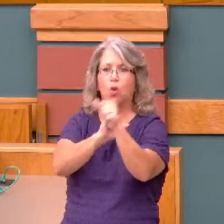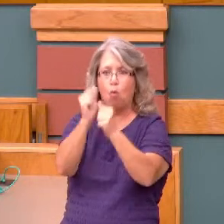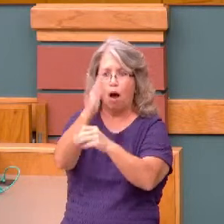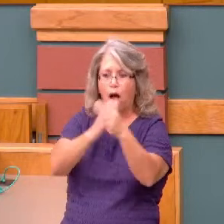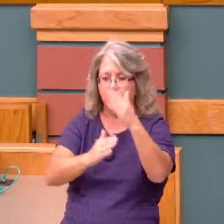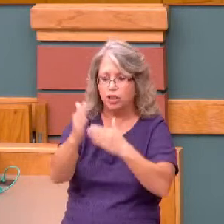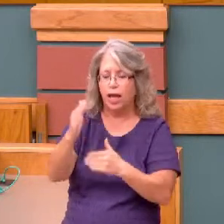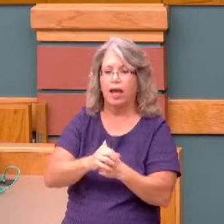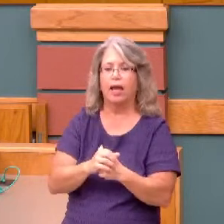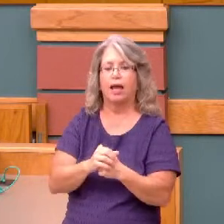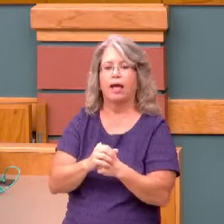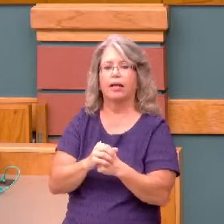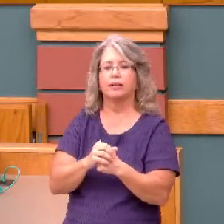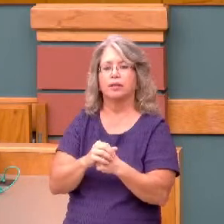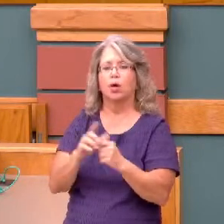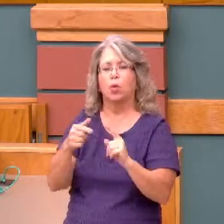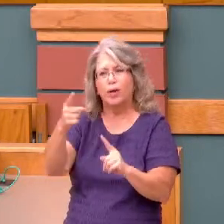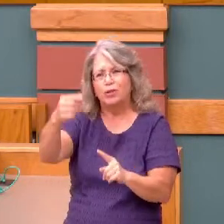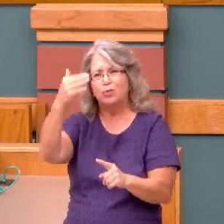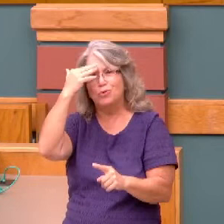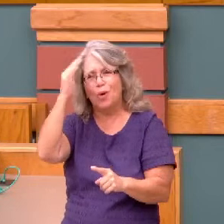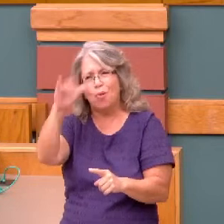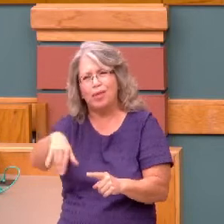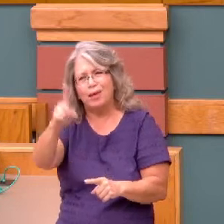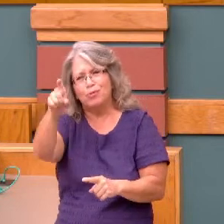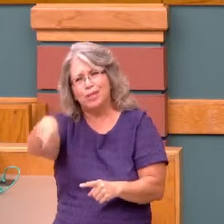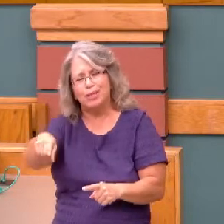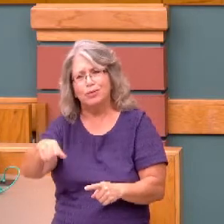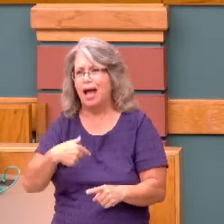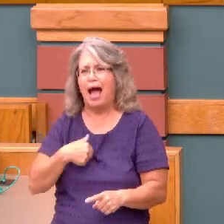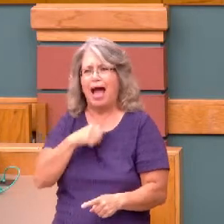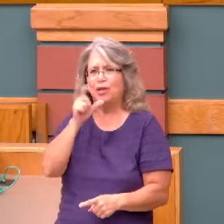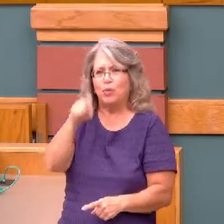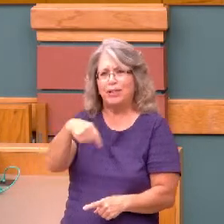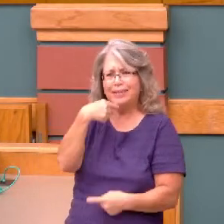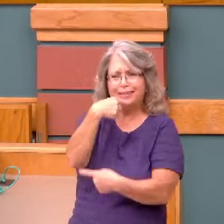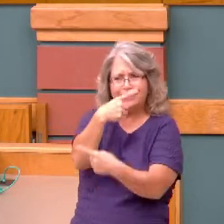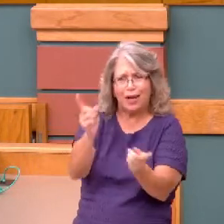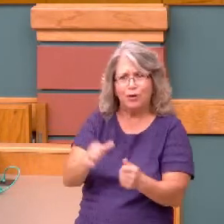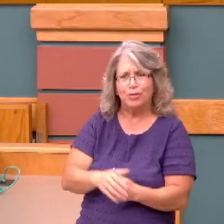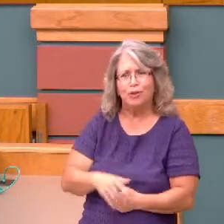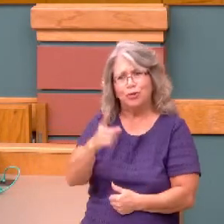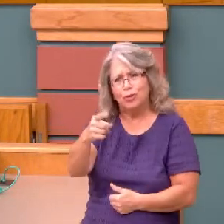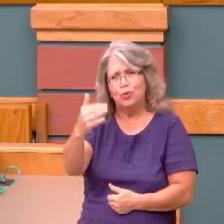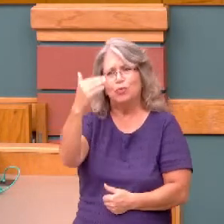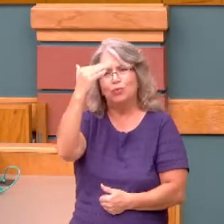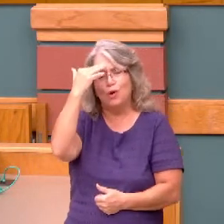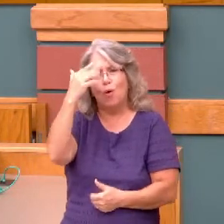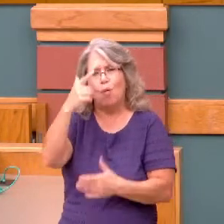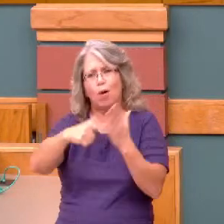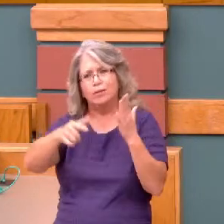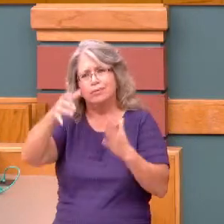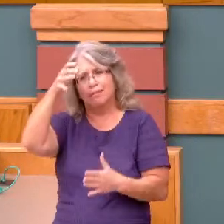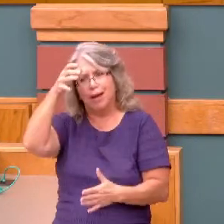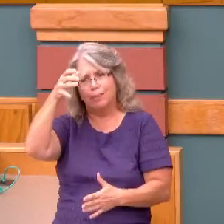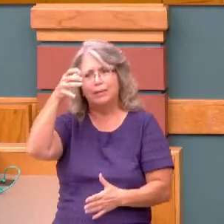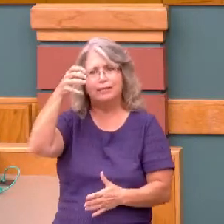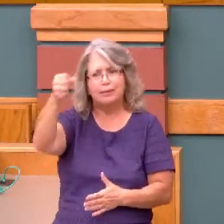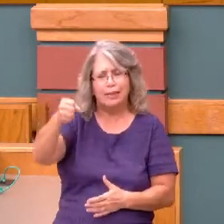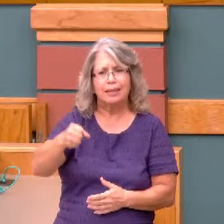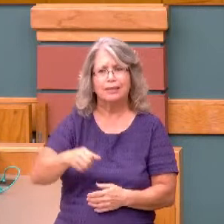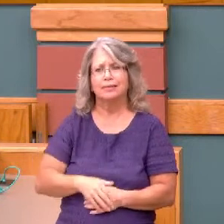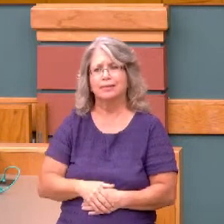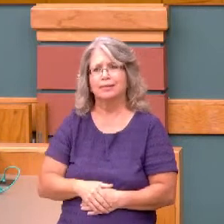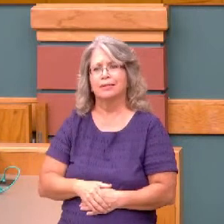when you know you need to do it. I don't think I need to tell you. You know when it makes common sense. Even if